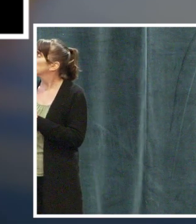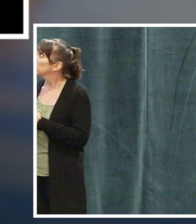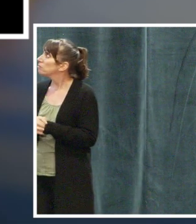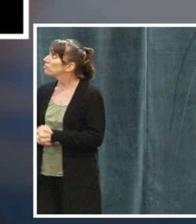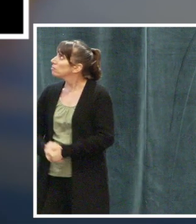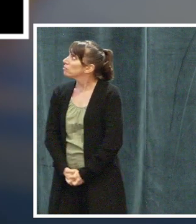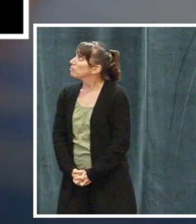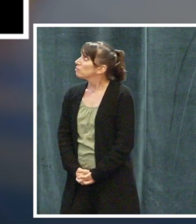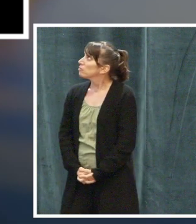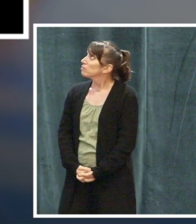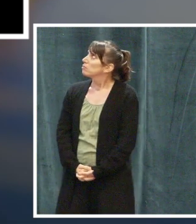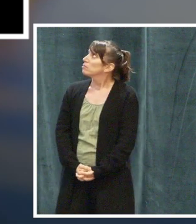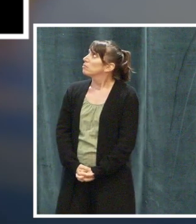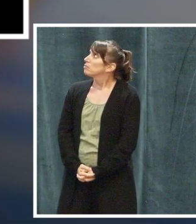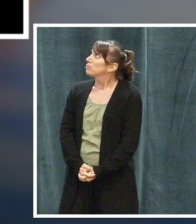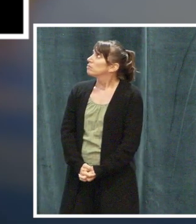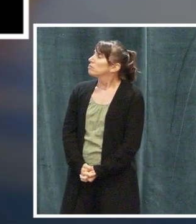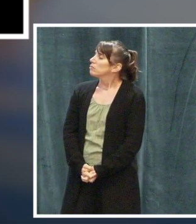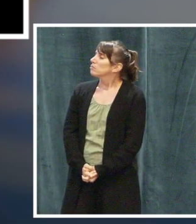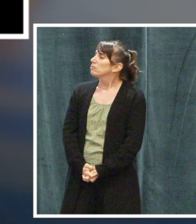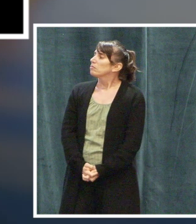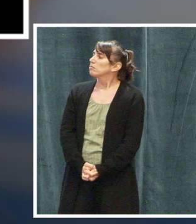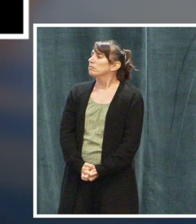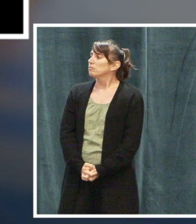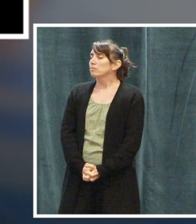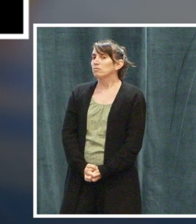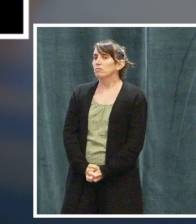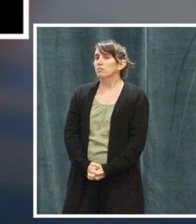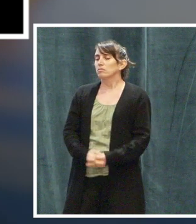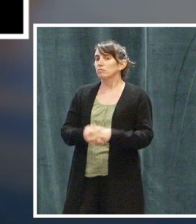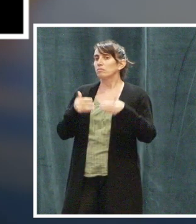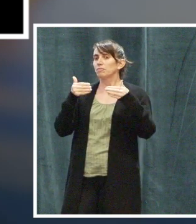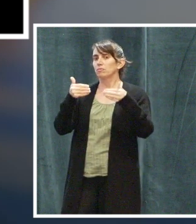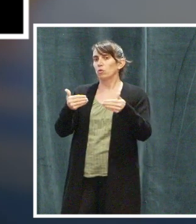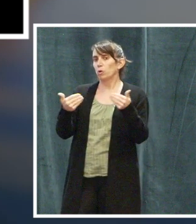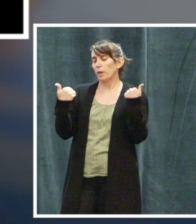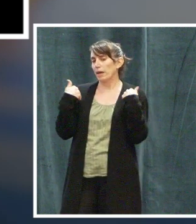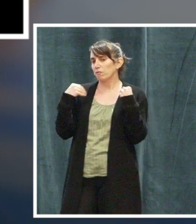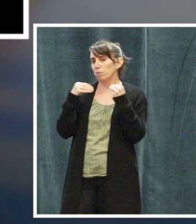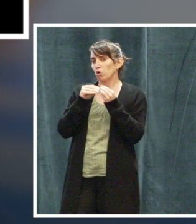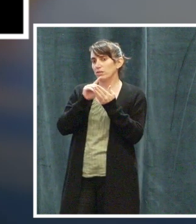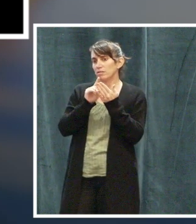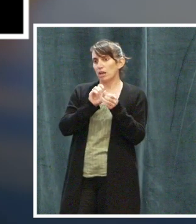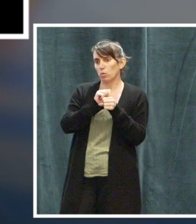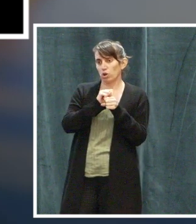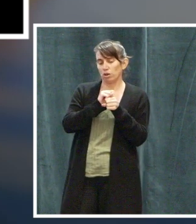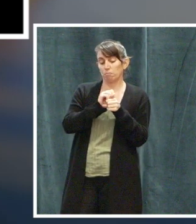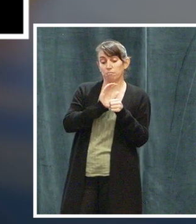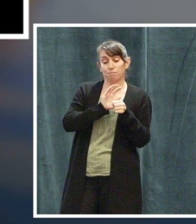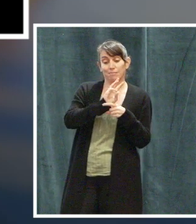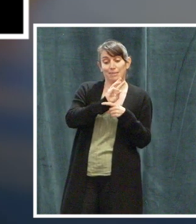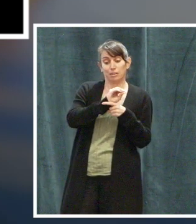just to go forward, we've got some additional design work that takes us from 60 to